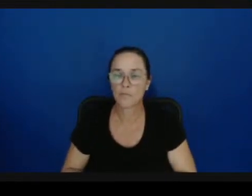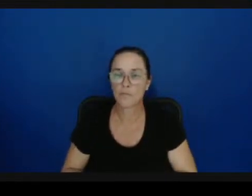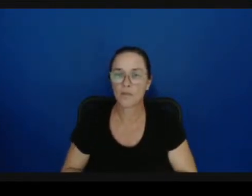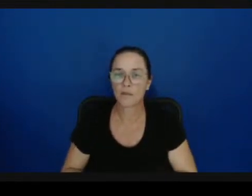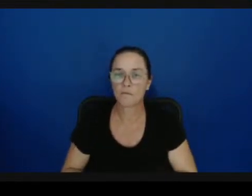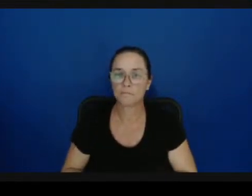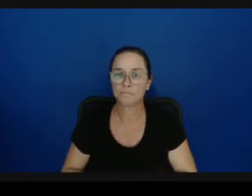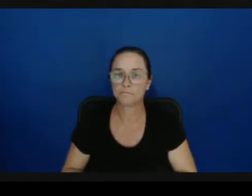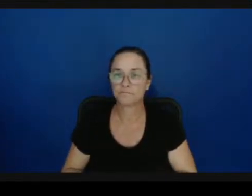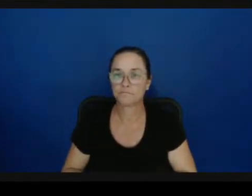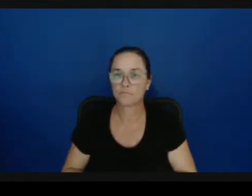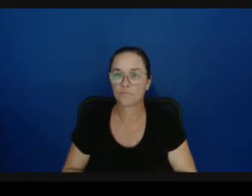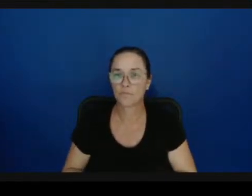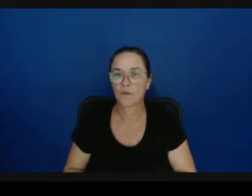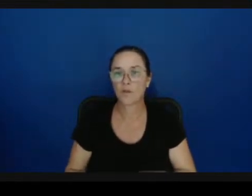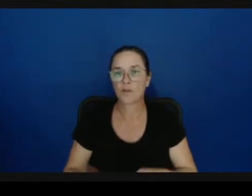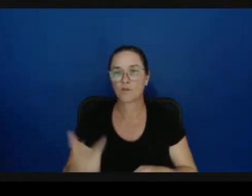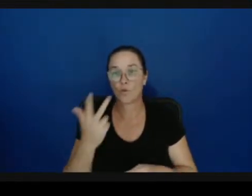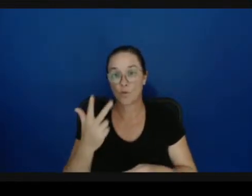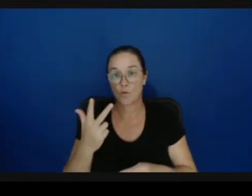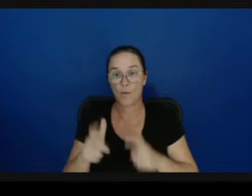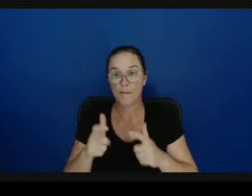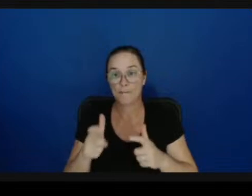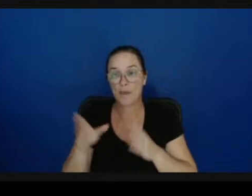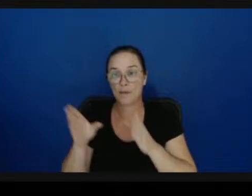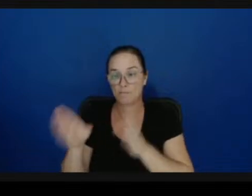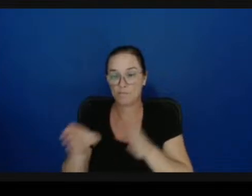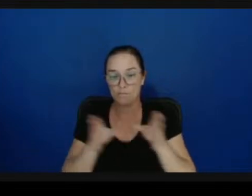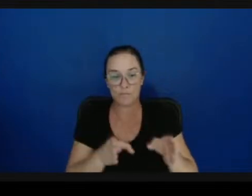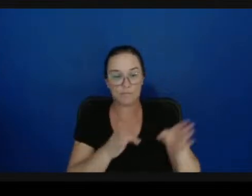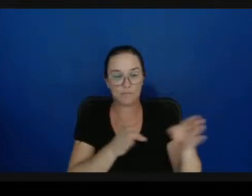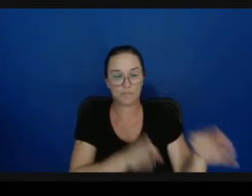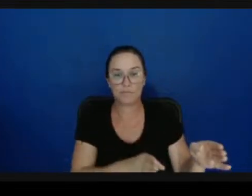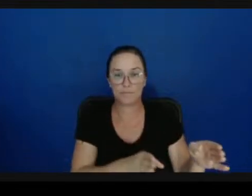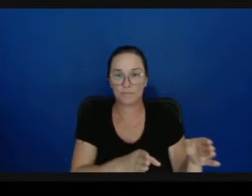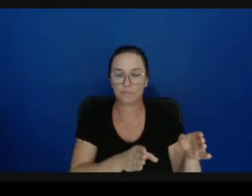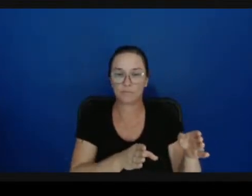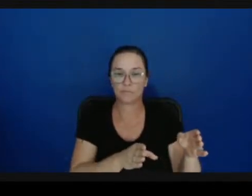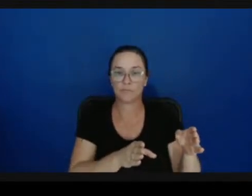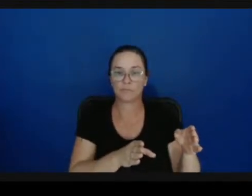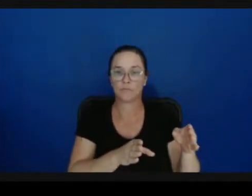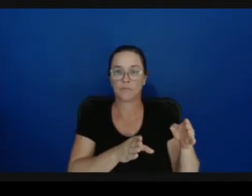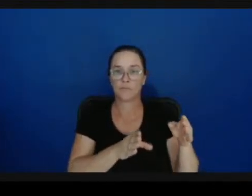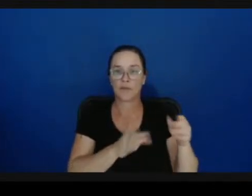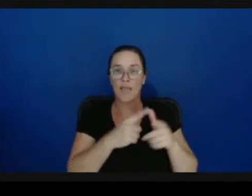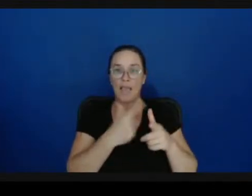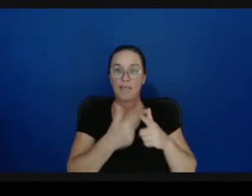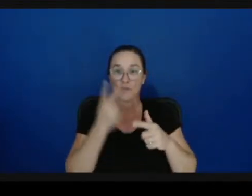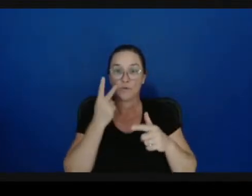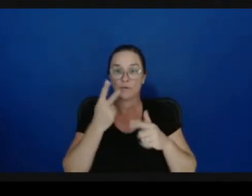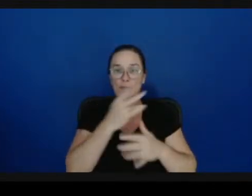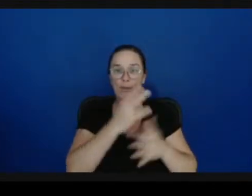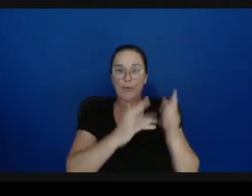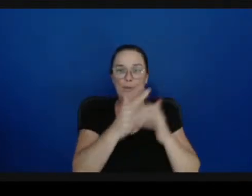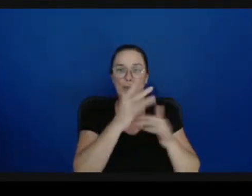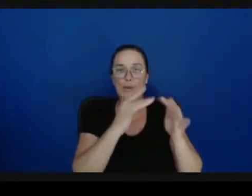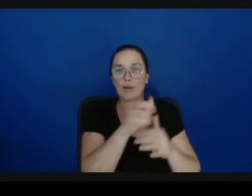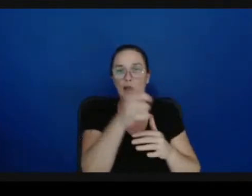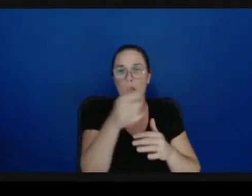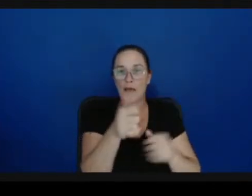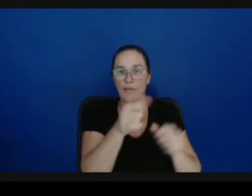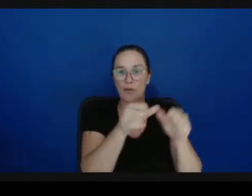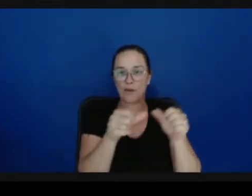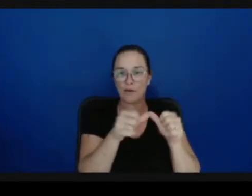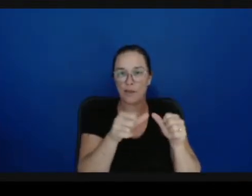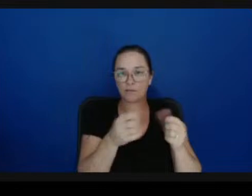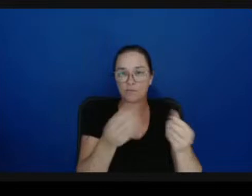And so 3 main fissure segments that are fountaining, but still you see fume and other activity coming up at the eastern end of the crater as